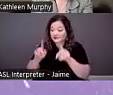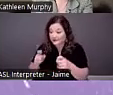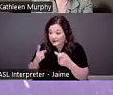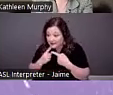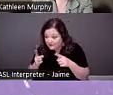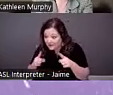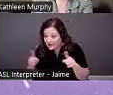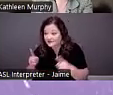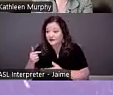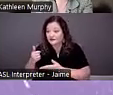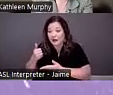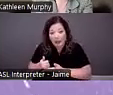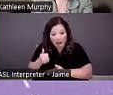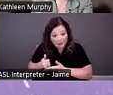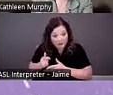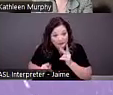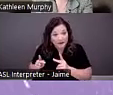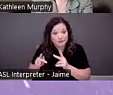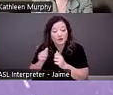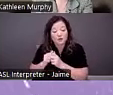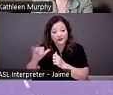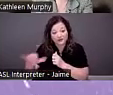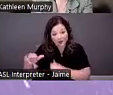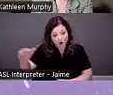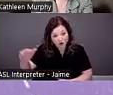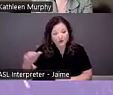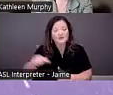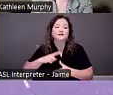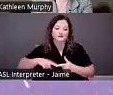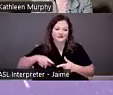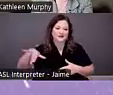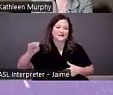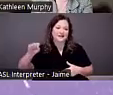helping people with hand arthritis, yes, it will be available to everyone.